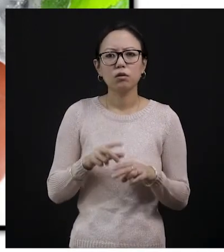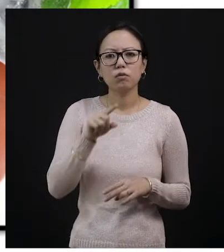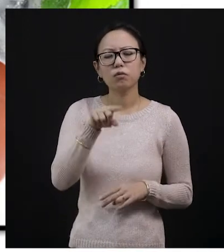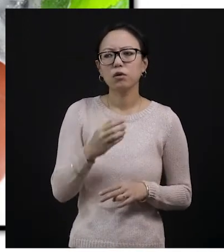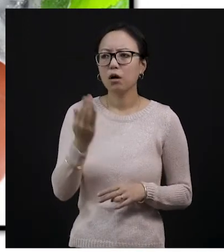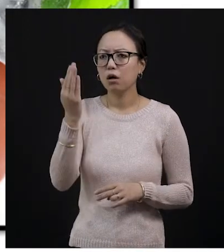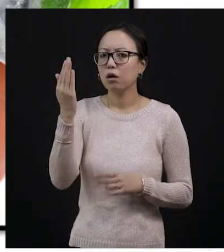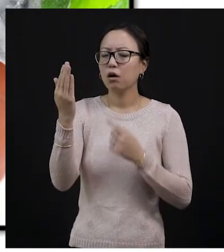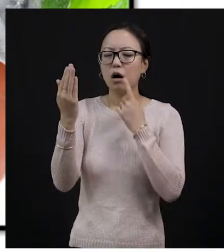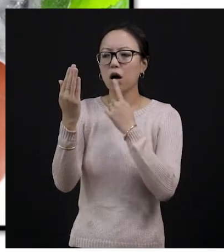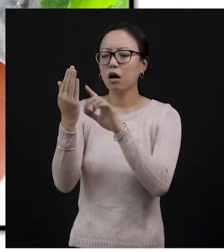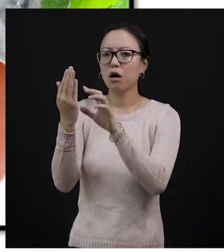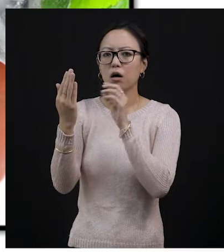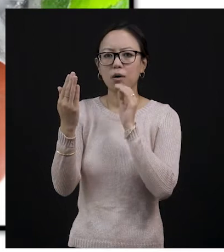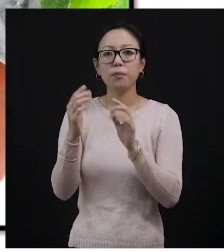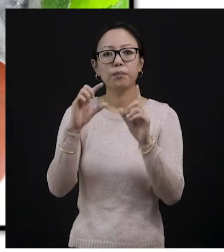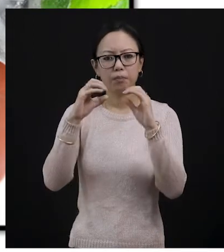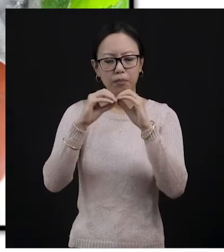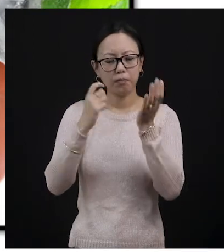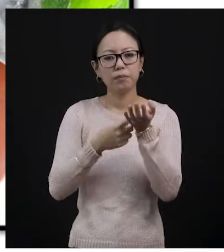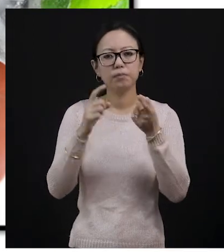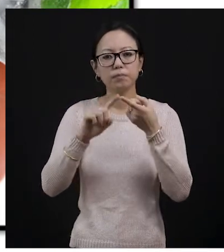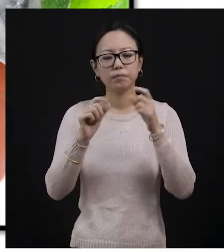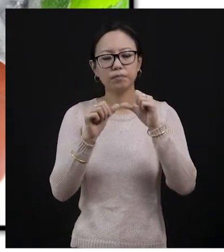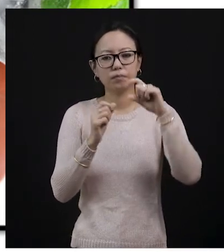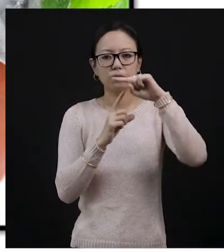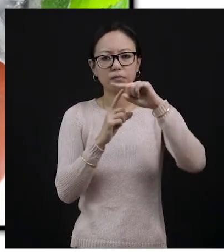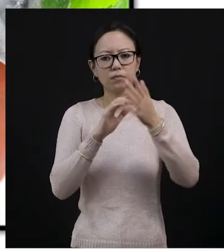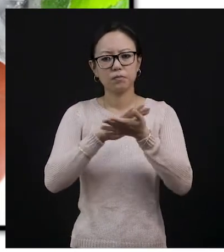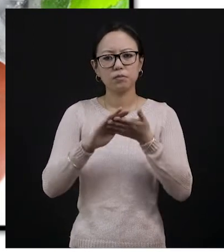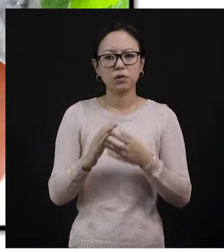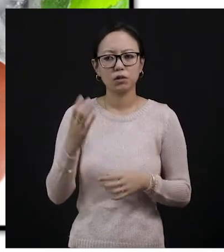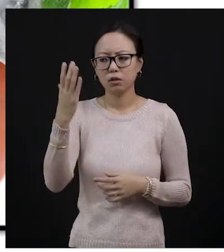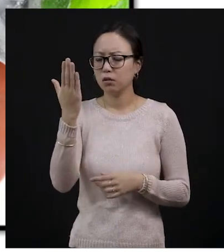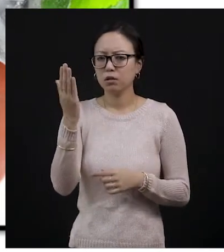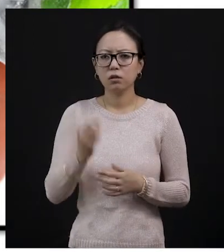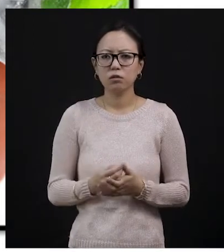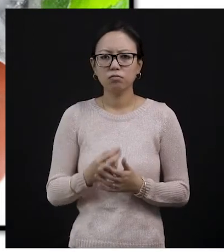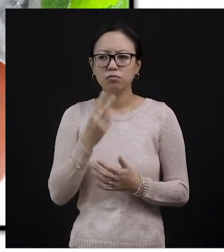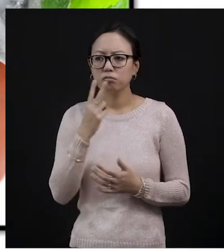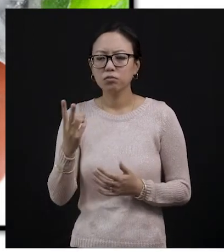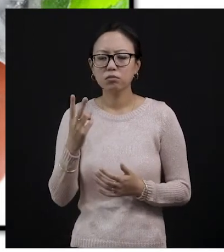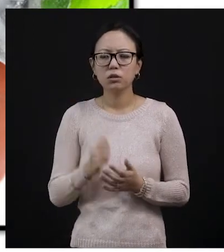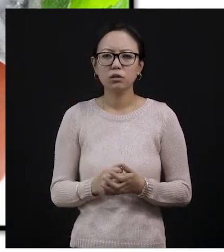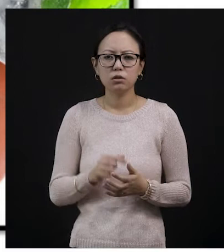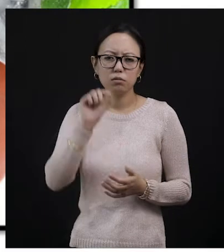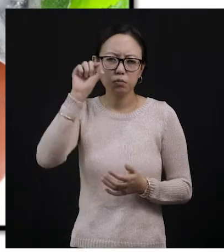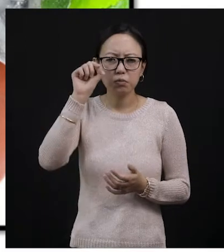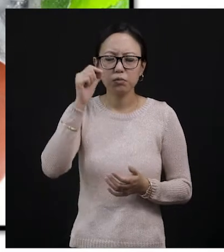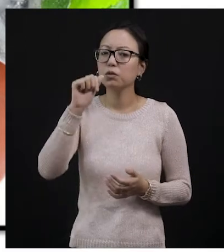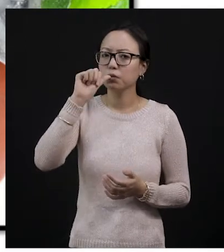then it becomes wet. Yes or no? So just like that, see, just like that, the plant is also